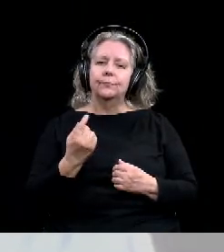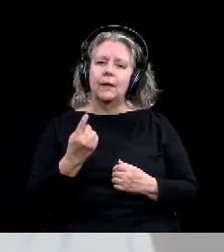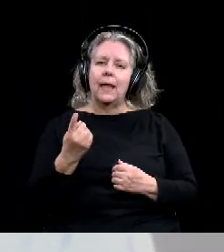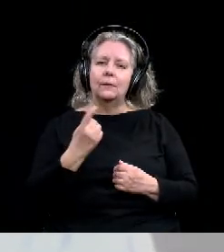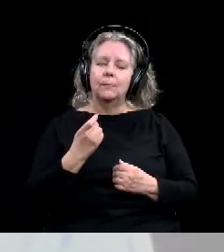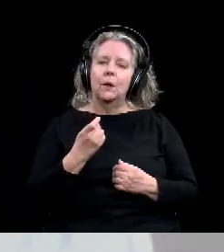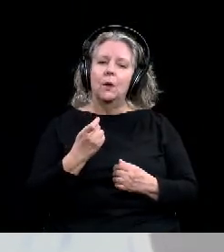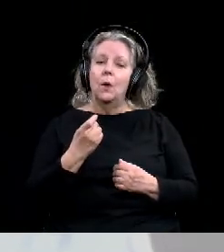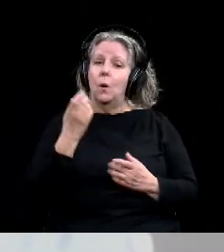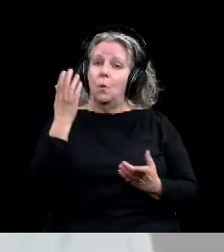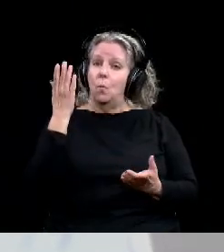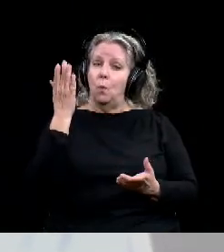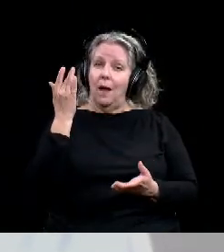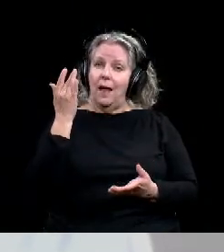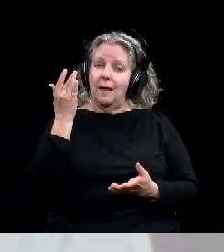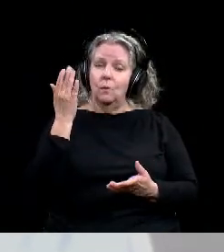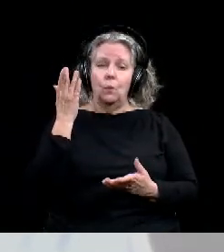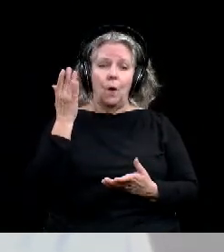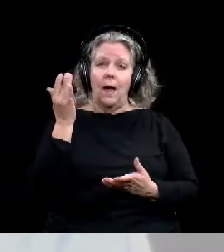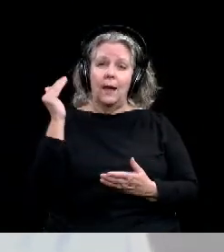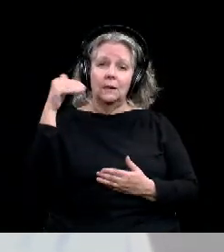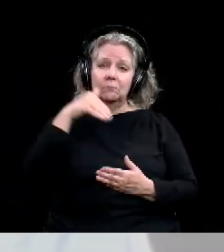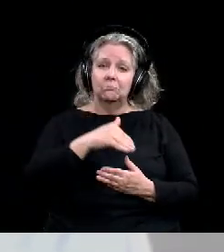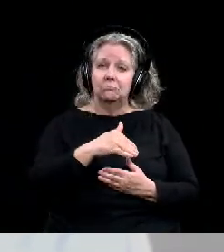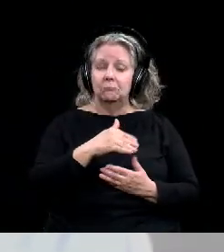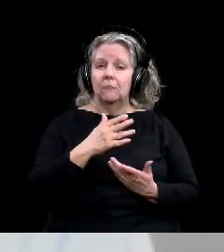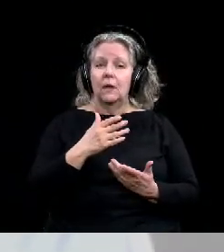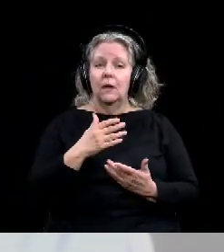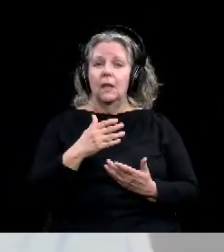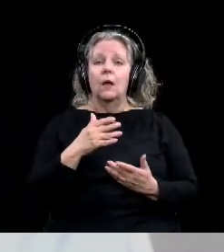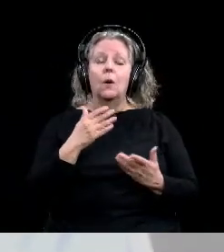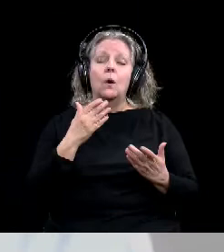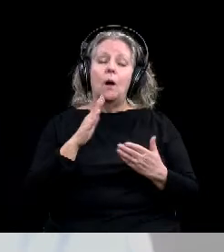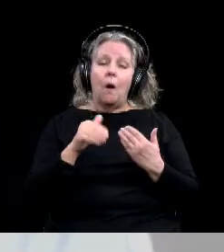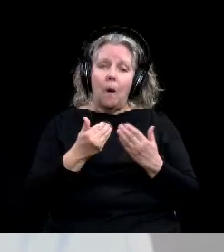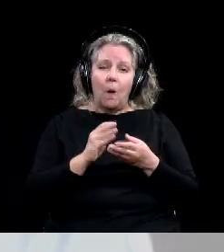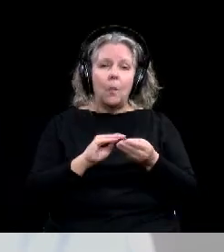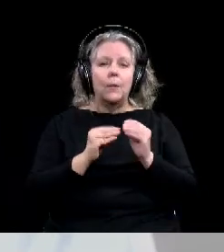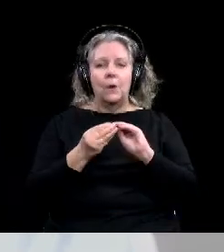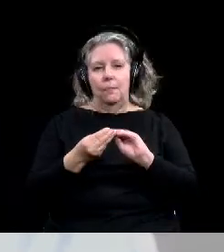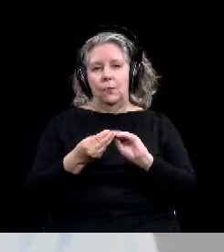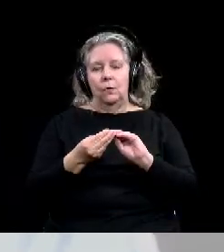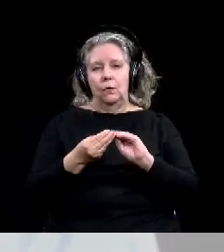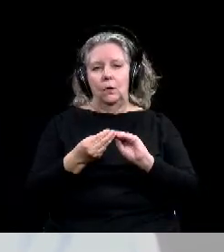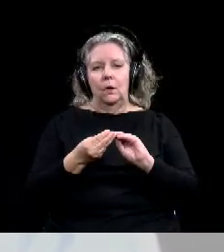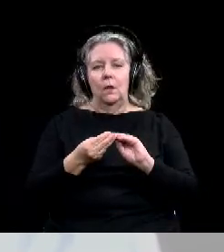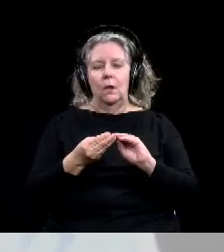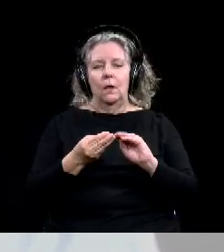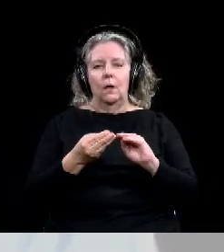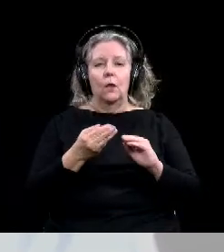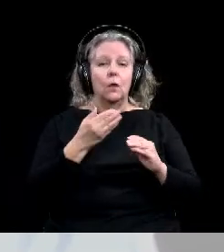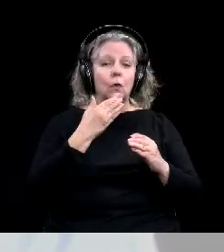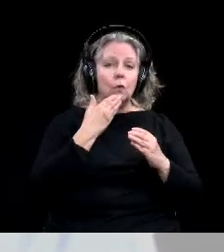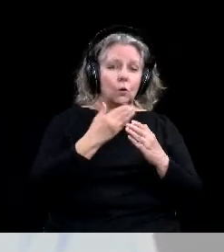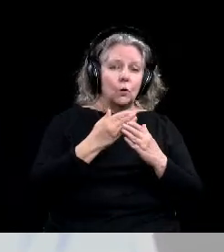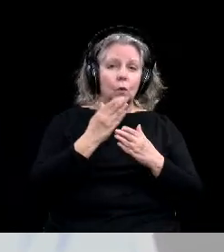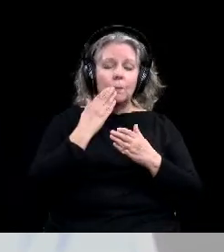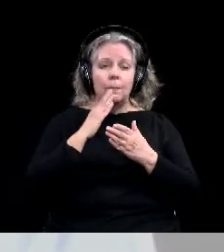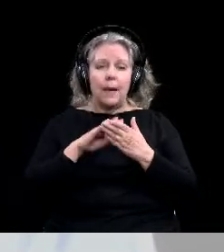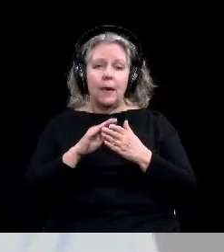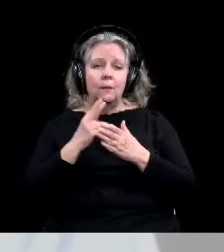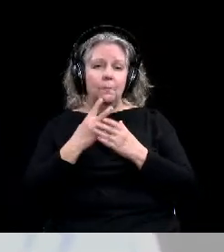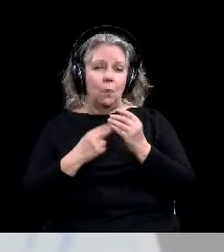or bad, reflect the end result of multiple factors. So this is an ecosystem, not a